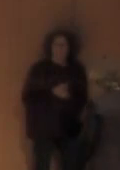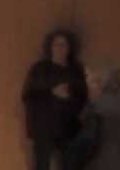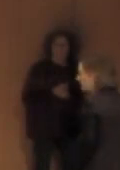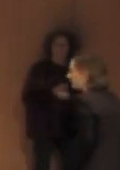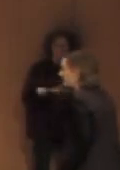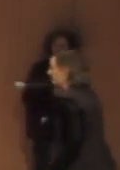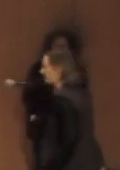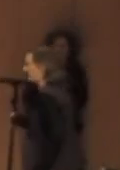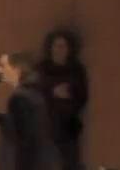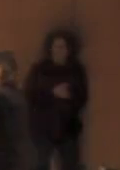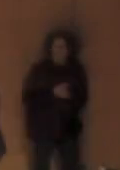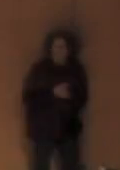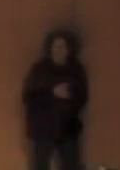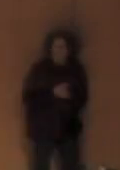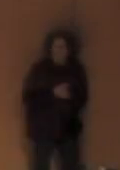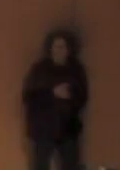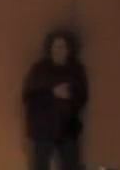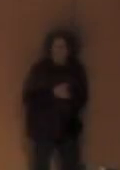e